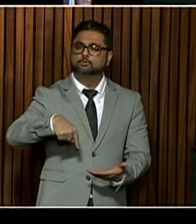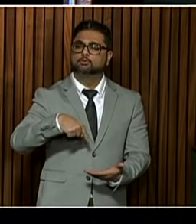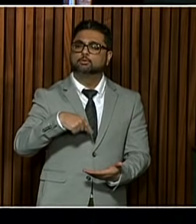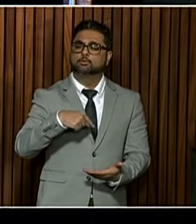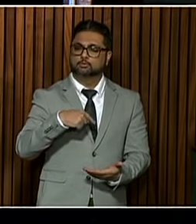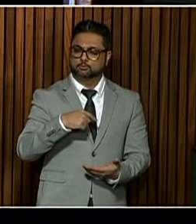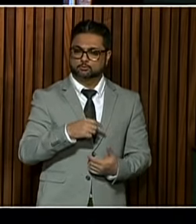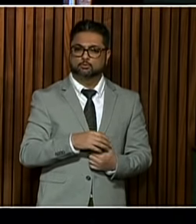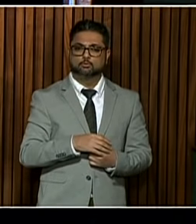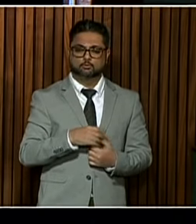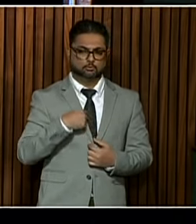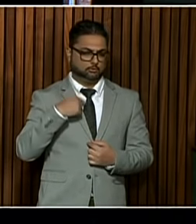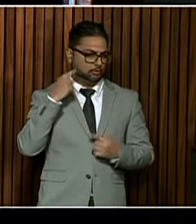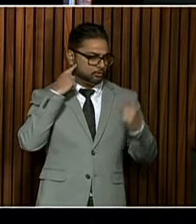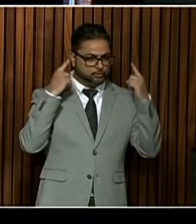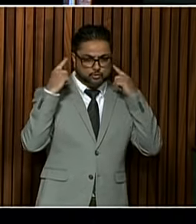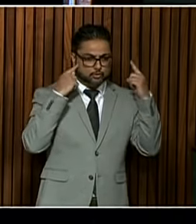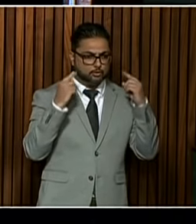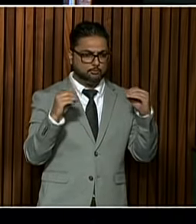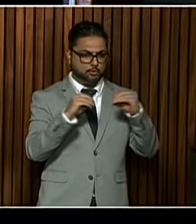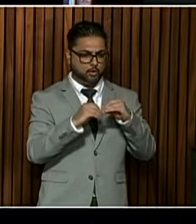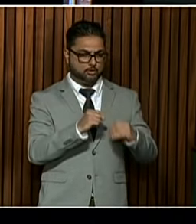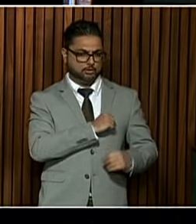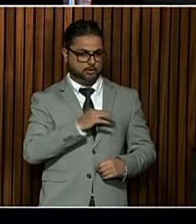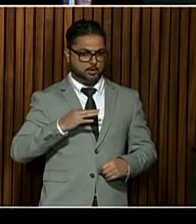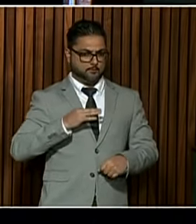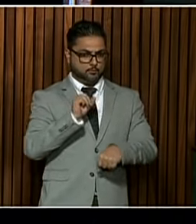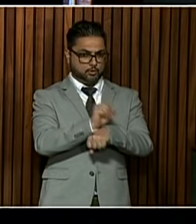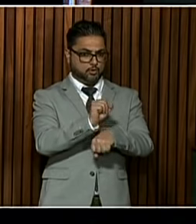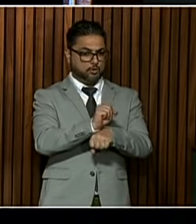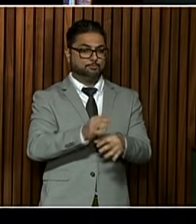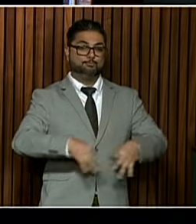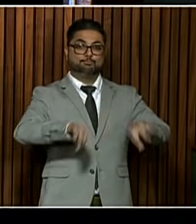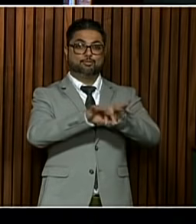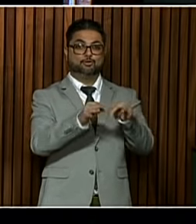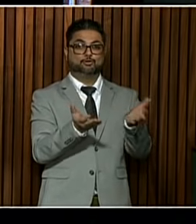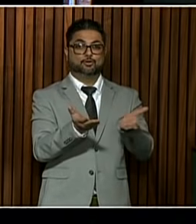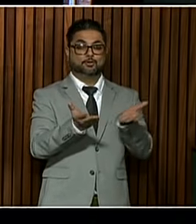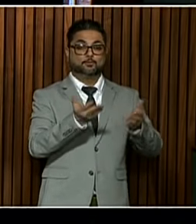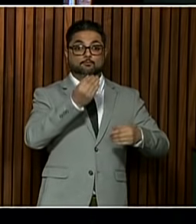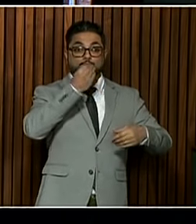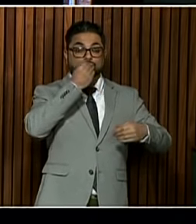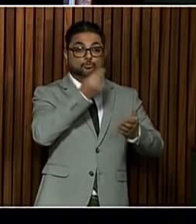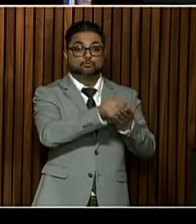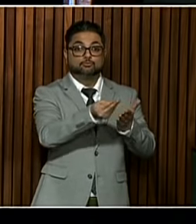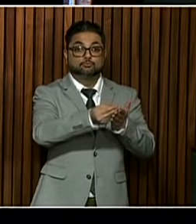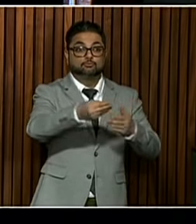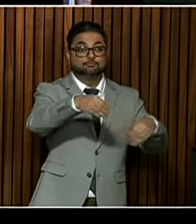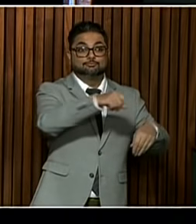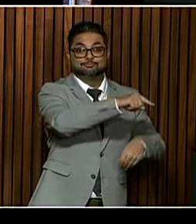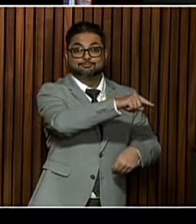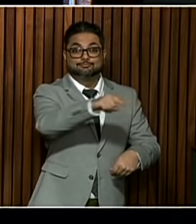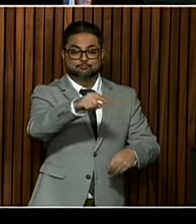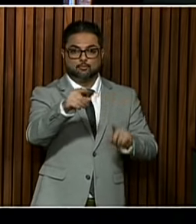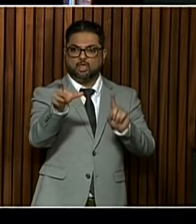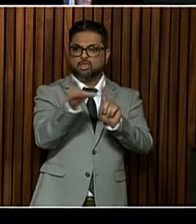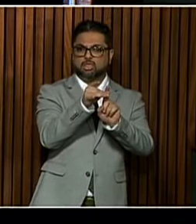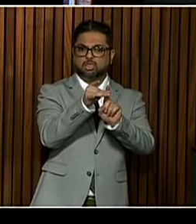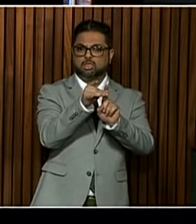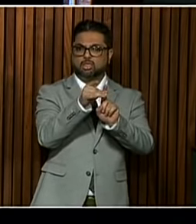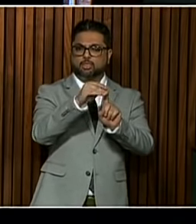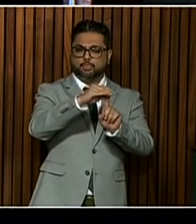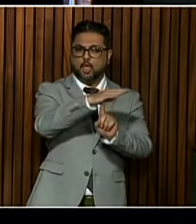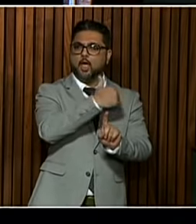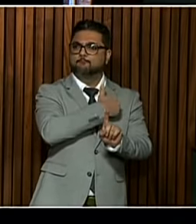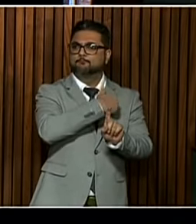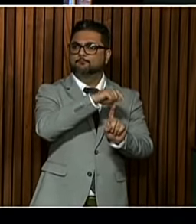services testing positive for the virus, like grocery store clerks, for example. Are you considering, with, I guess, the risk